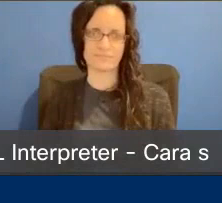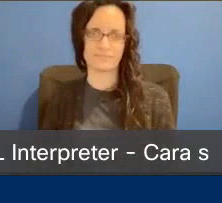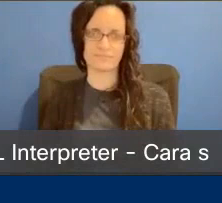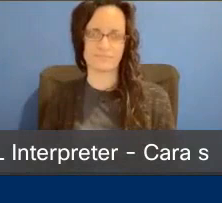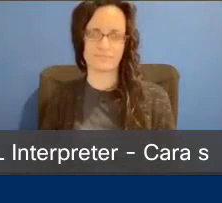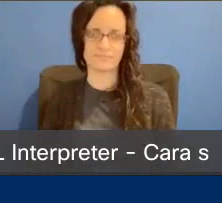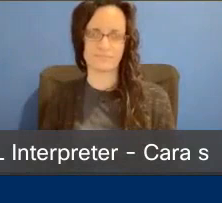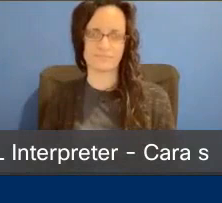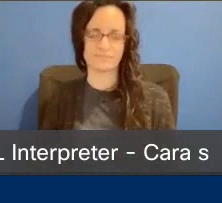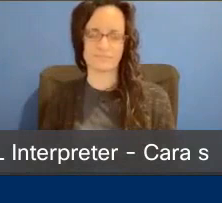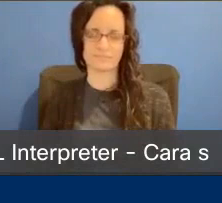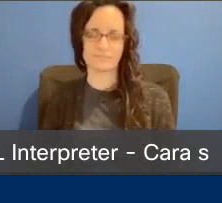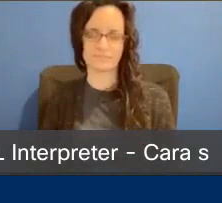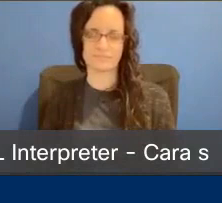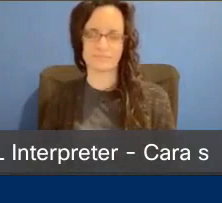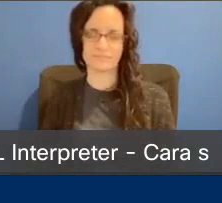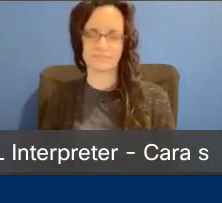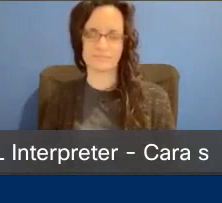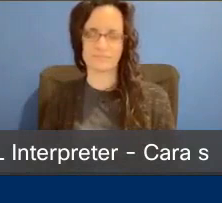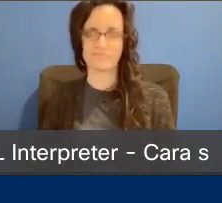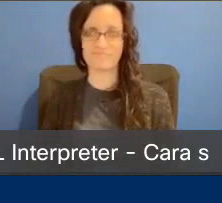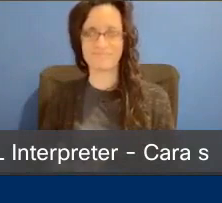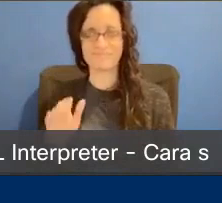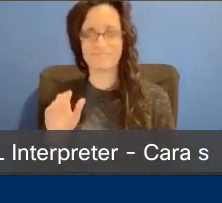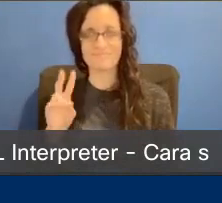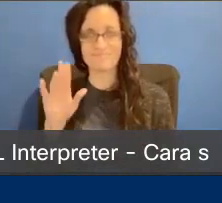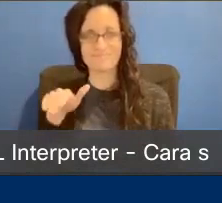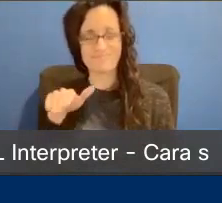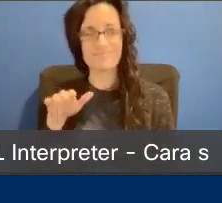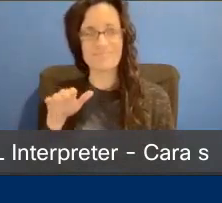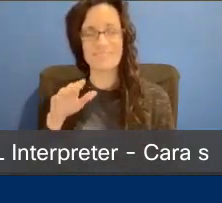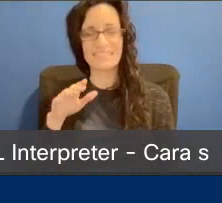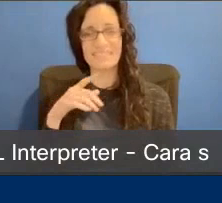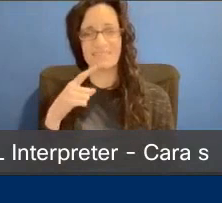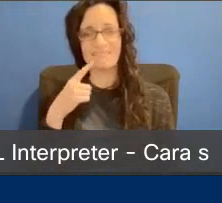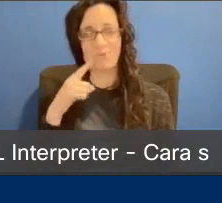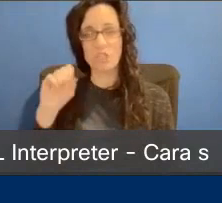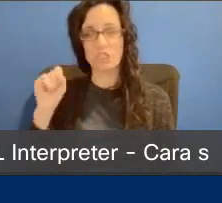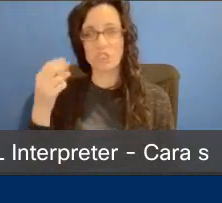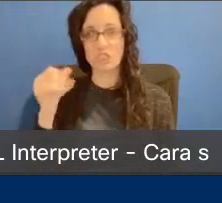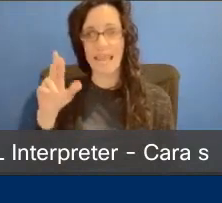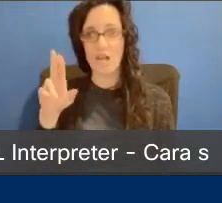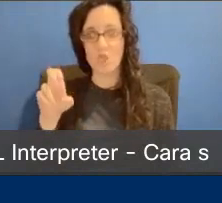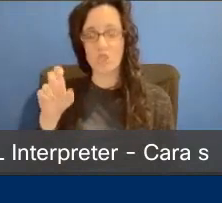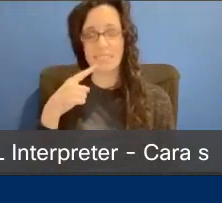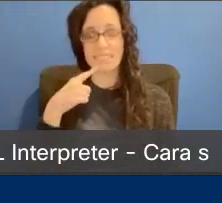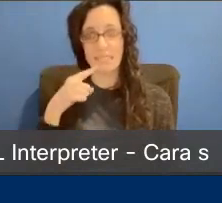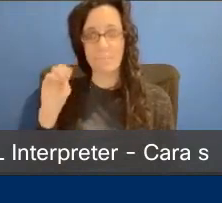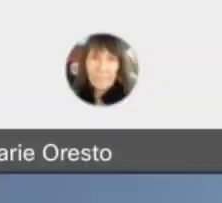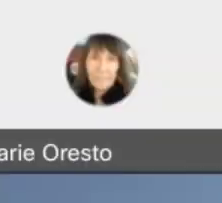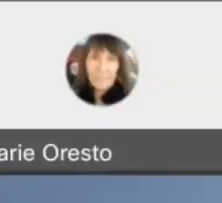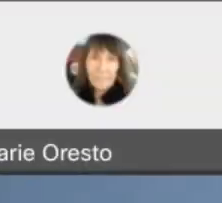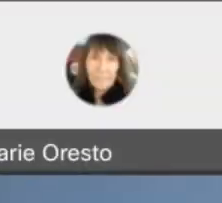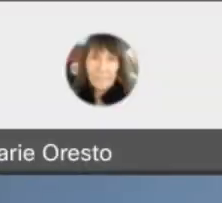On your share button, do you have share multimedia? So let me stop sharing